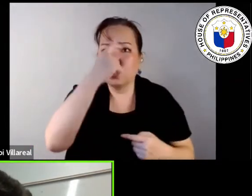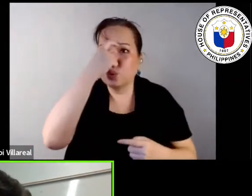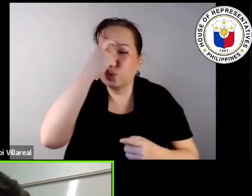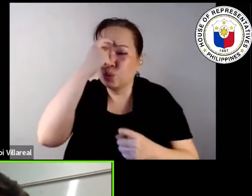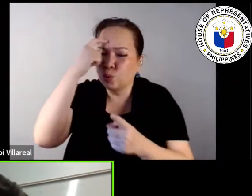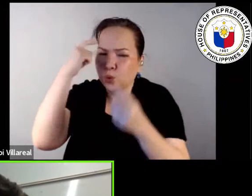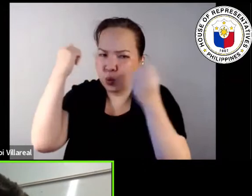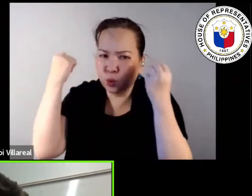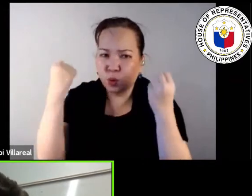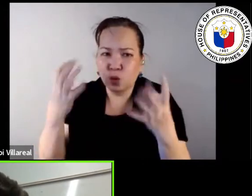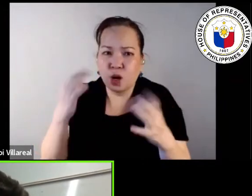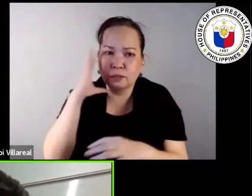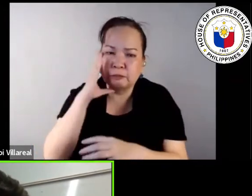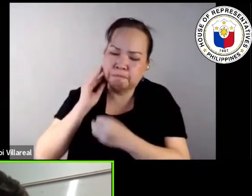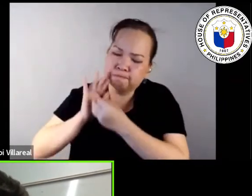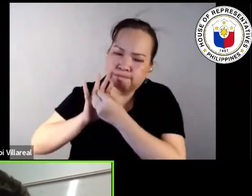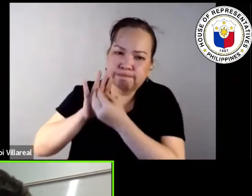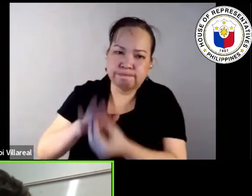ethnic groups.